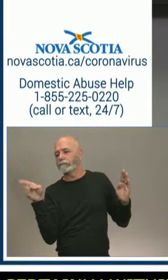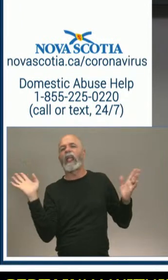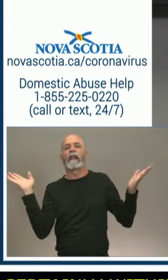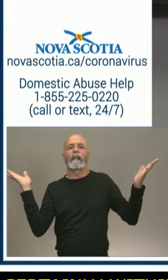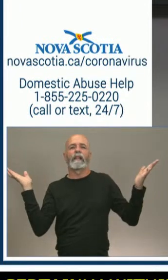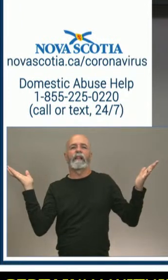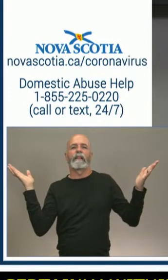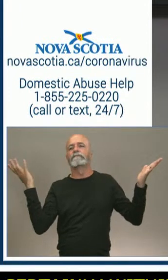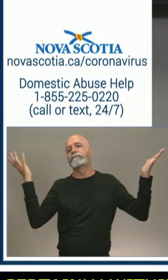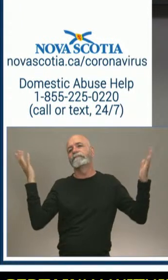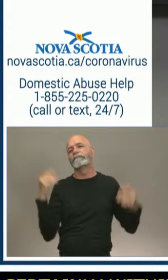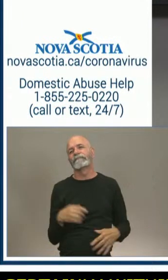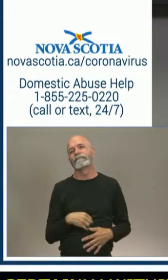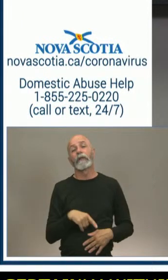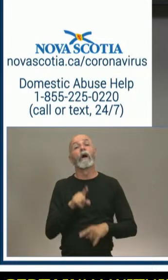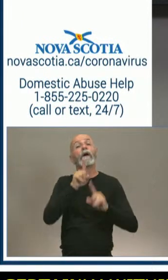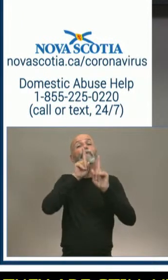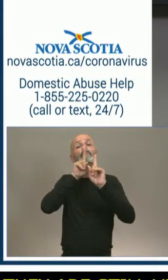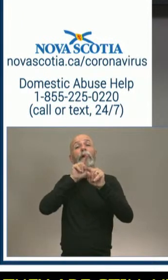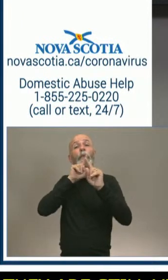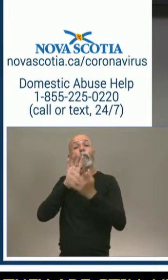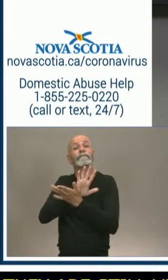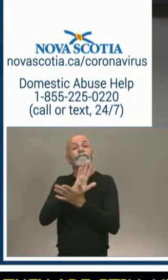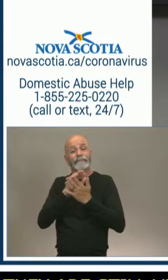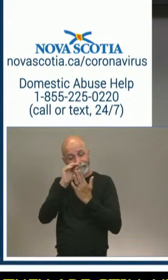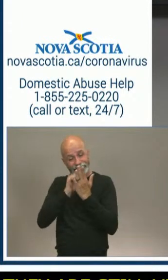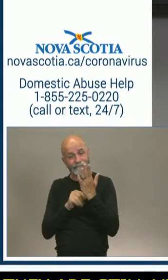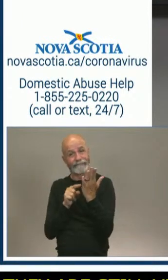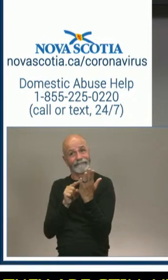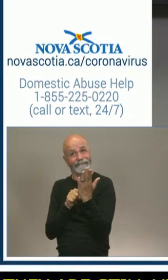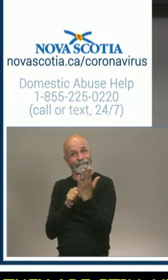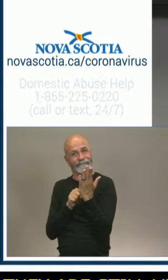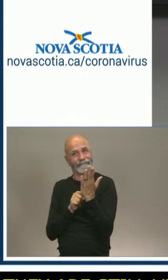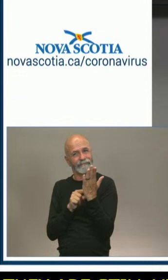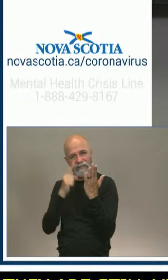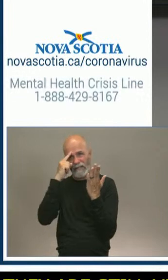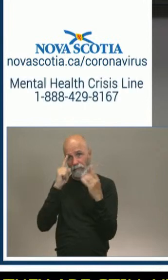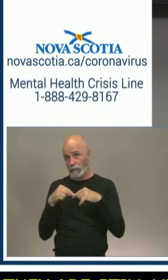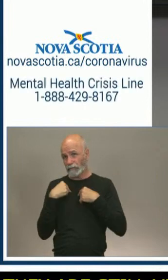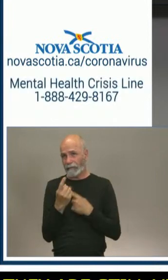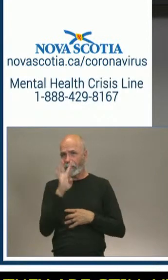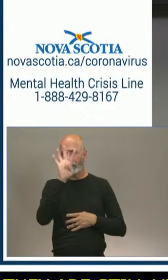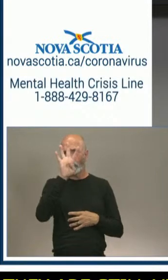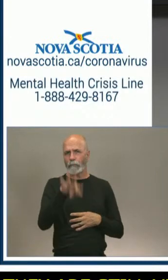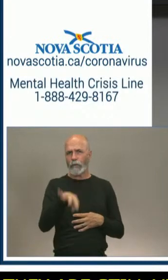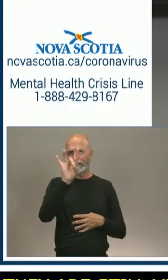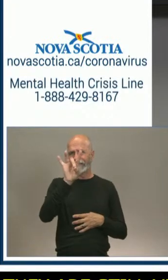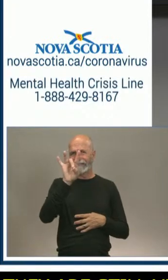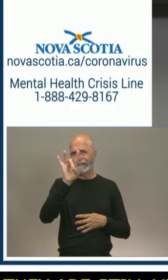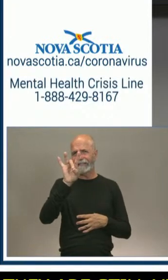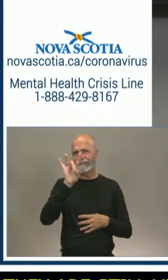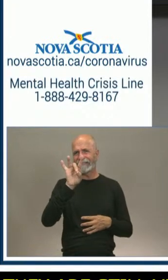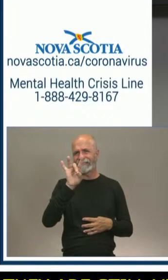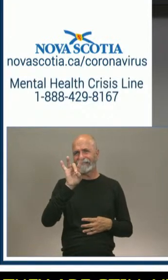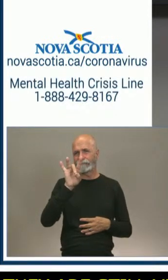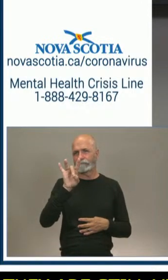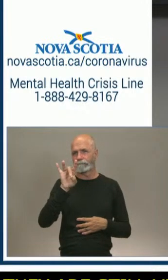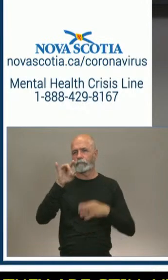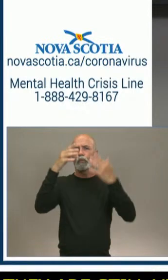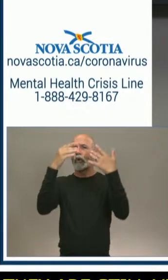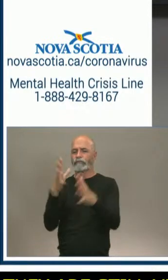of our overall cases that we had, 4.8% of those were people who had 1 dose of vaccine,